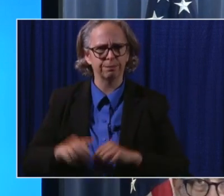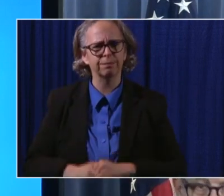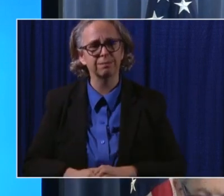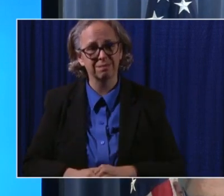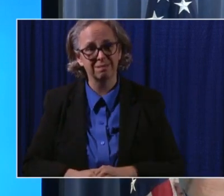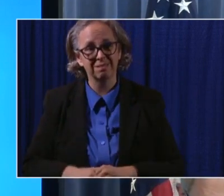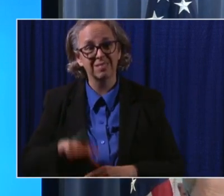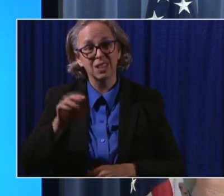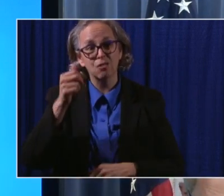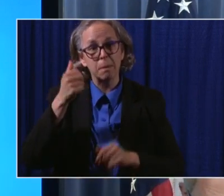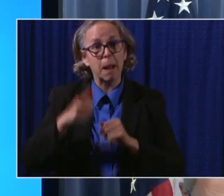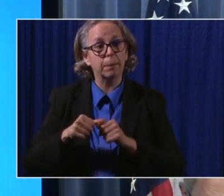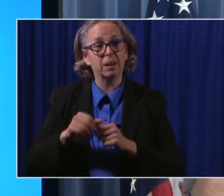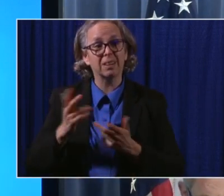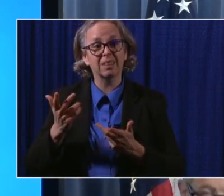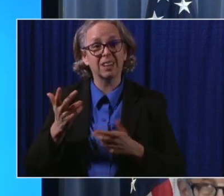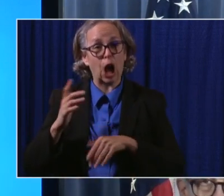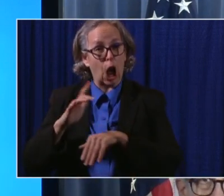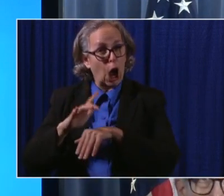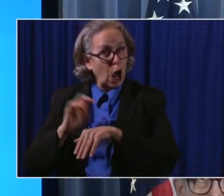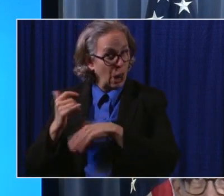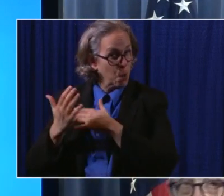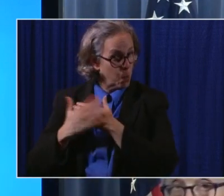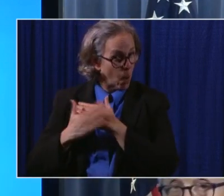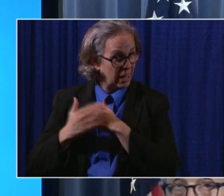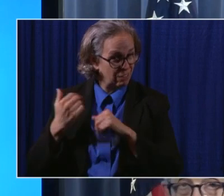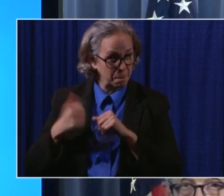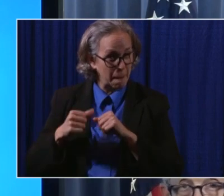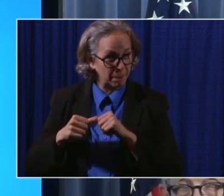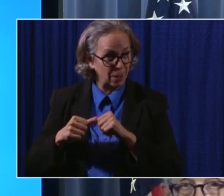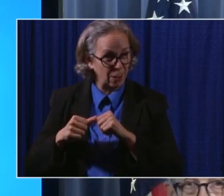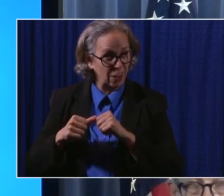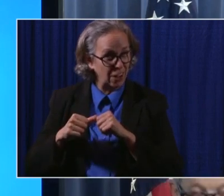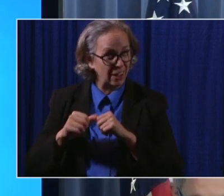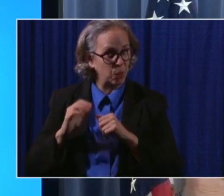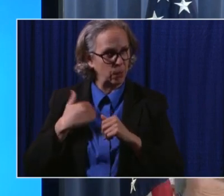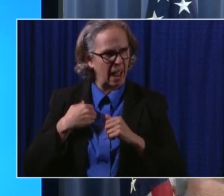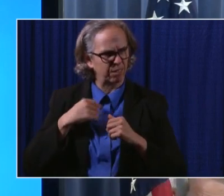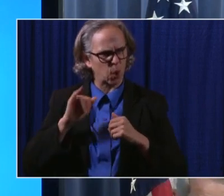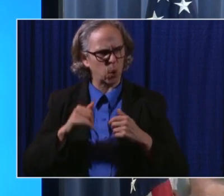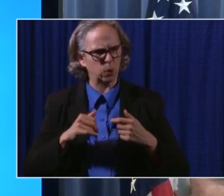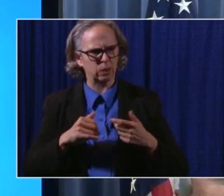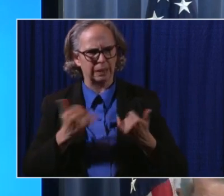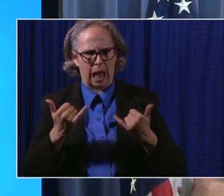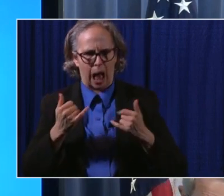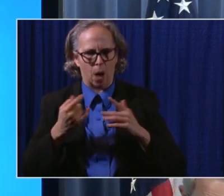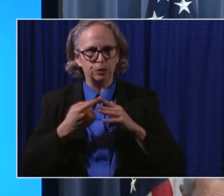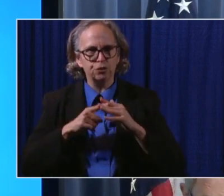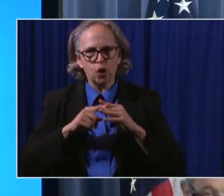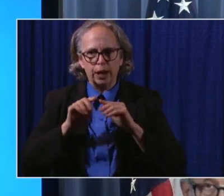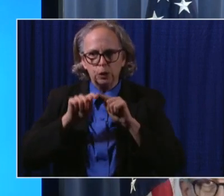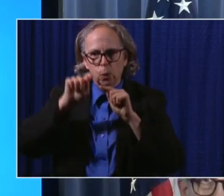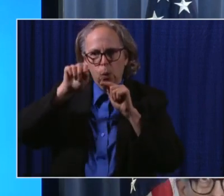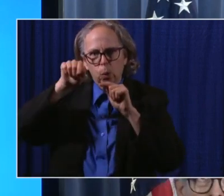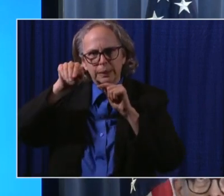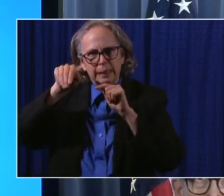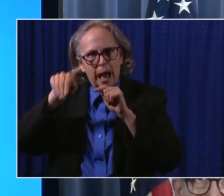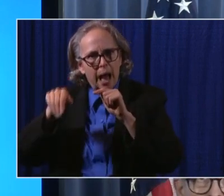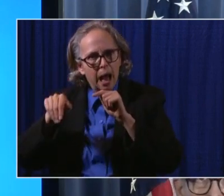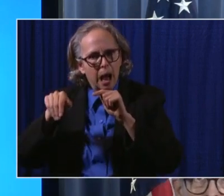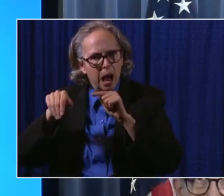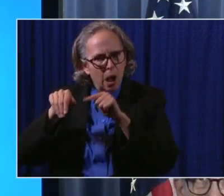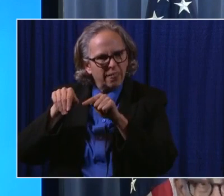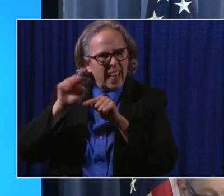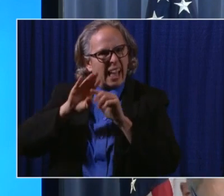can see, it went up for some time. It has now started to go down. We just hope that continues. This is displayed